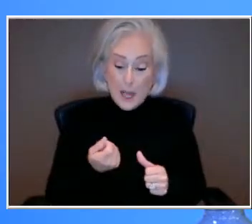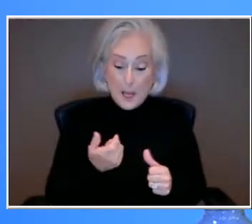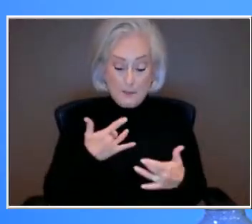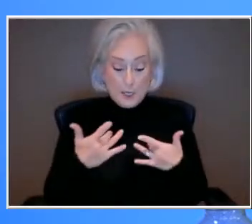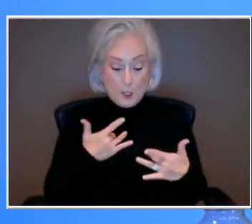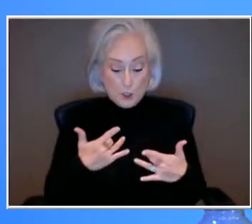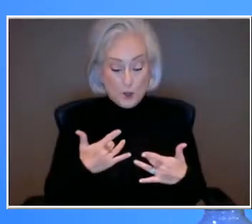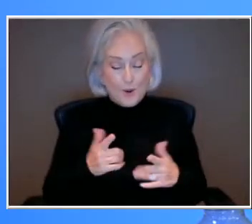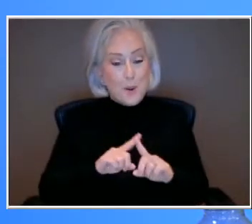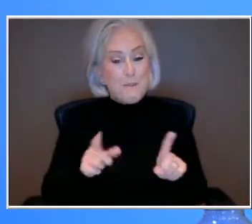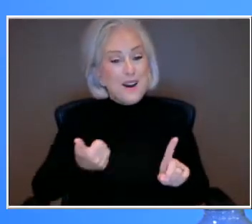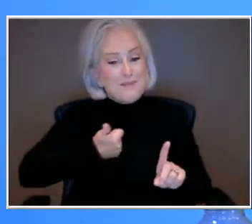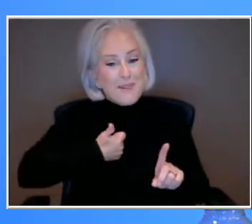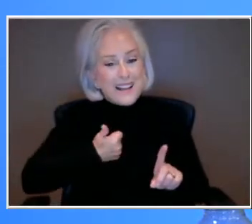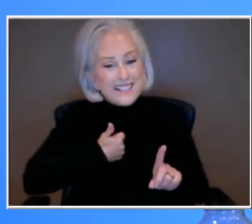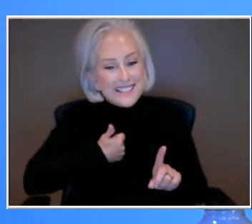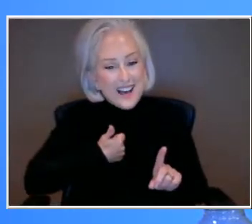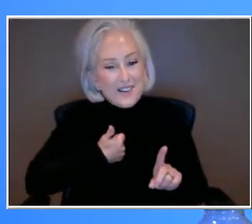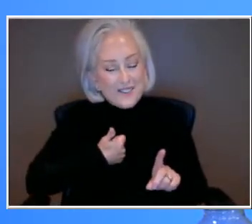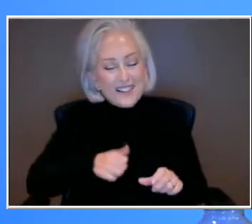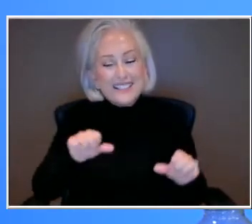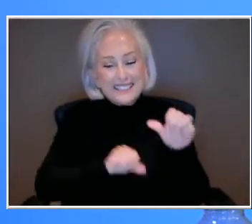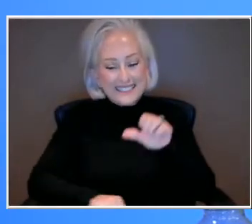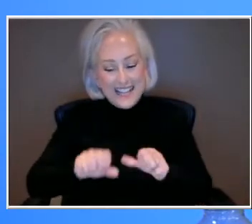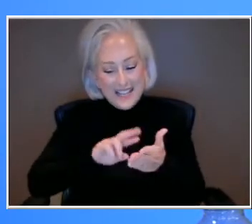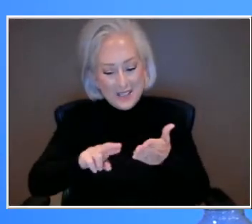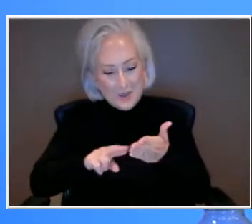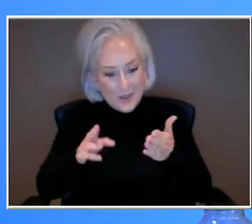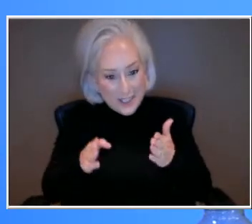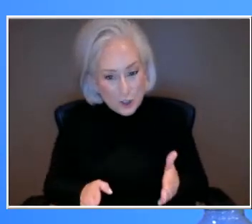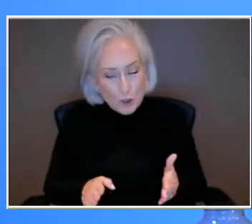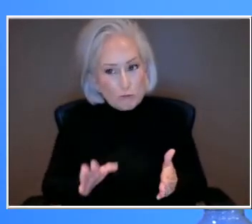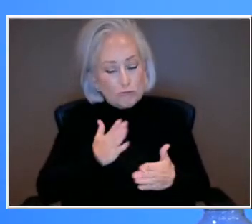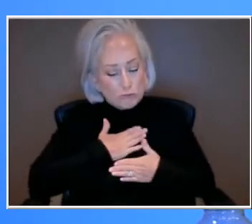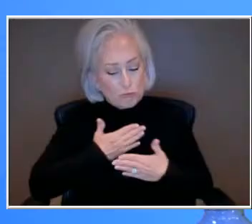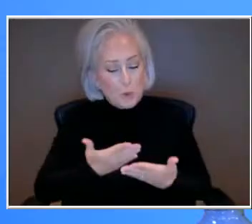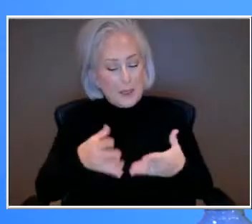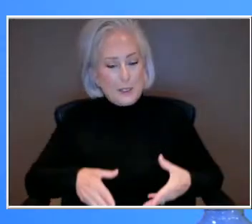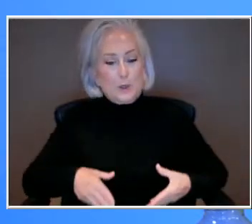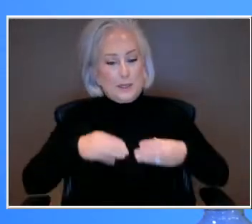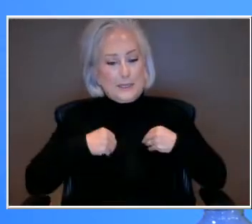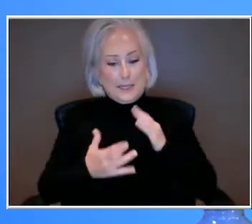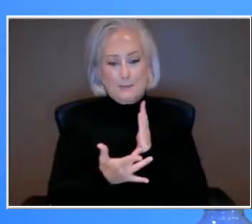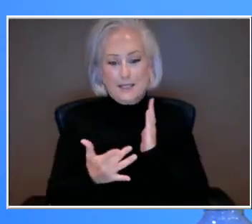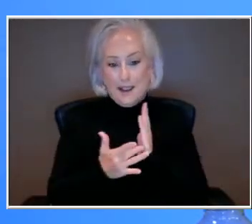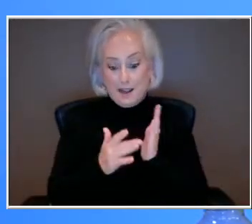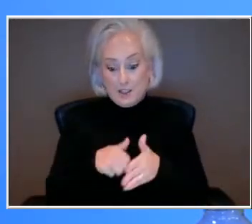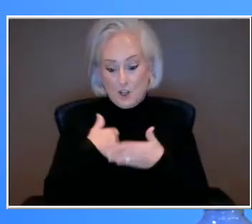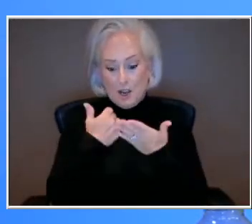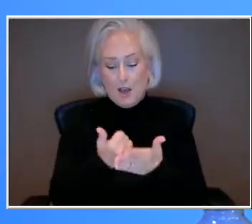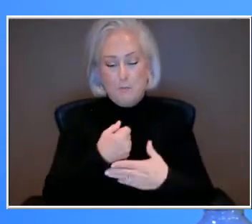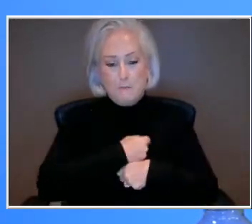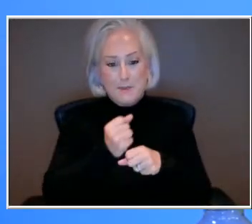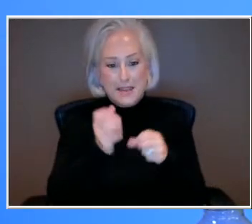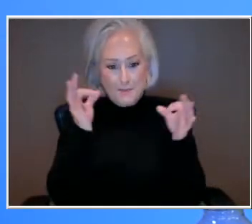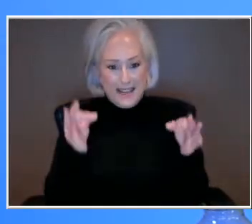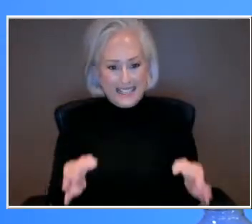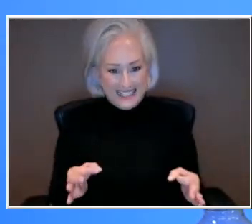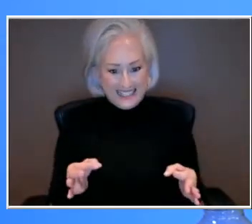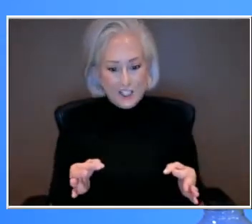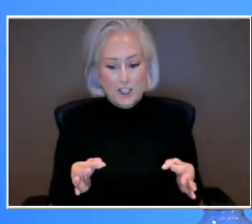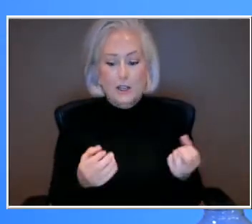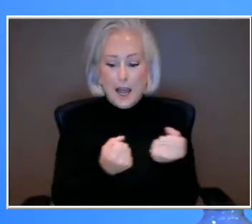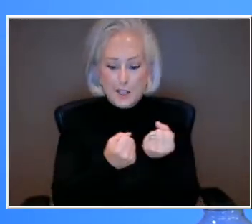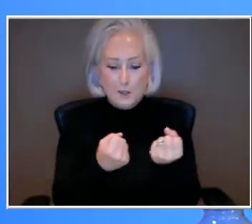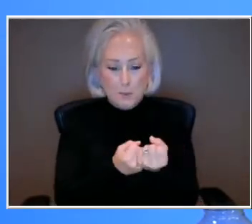researcher, I am very willing to accept technology to help in making my decision, like helping me aid in my decision making for